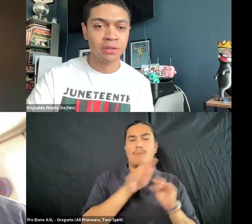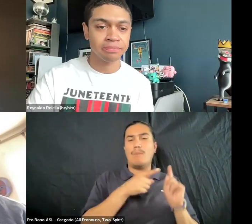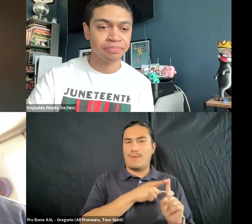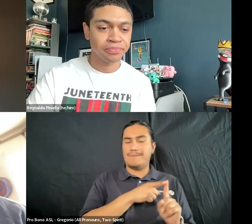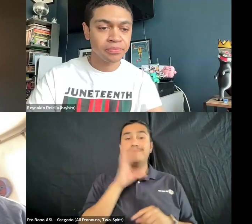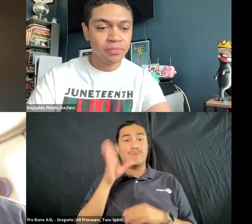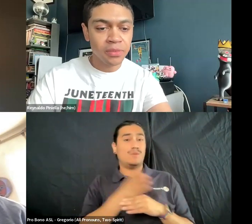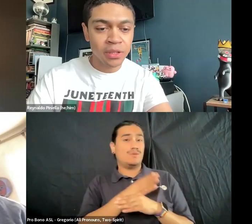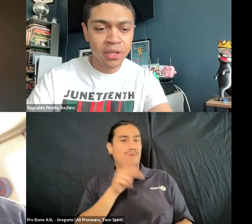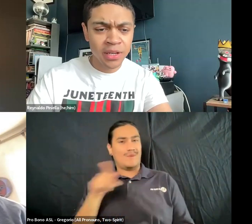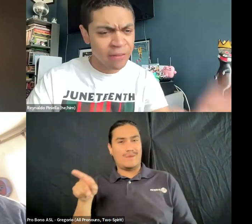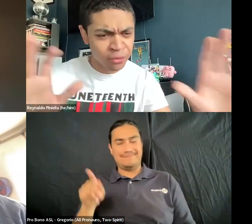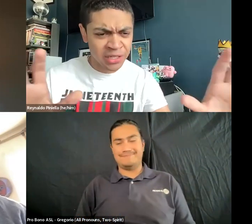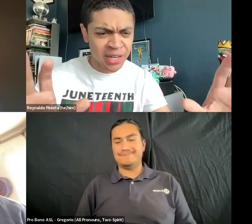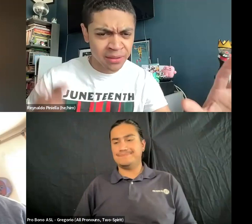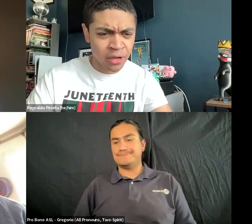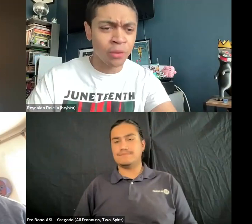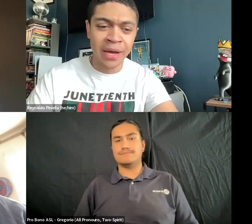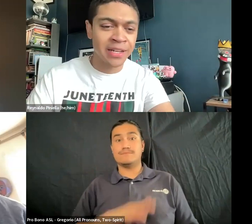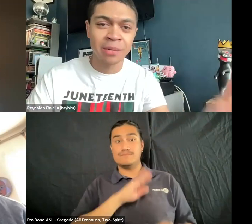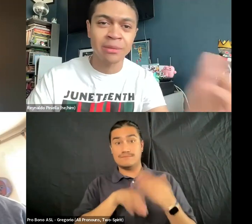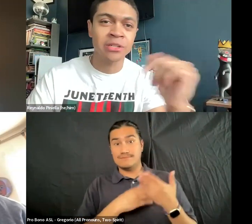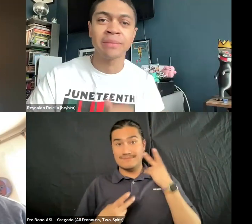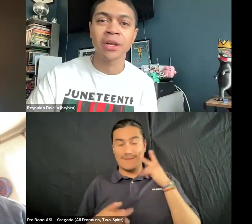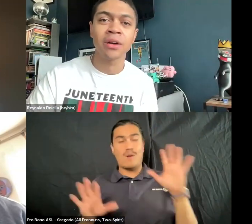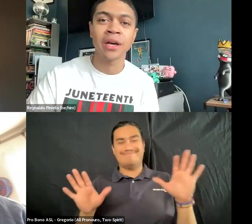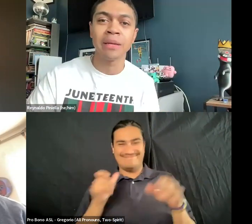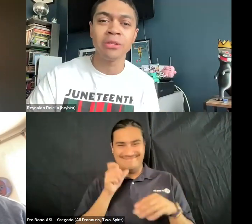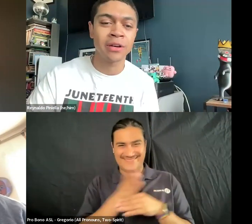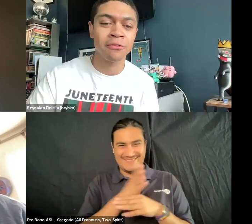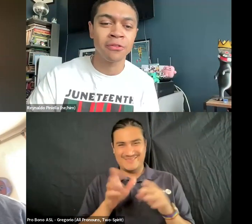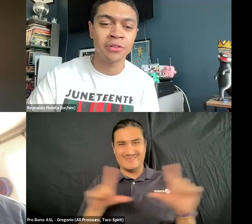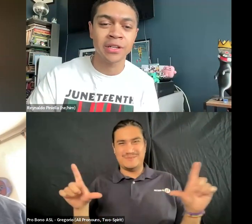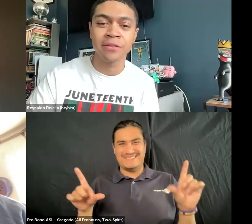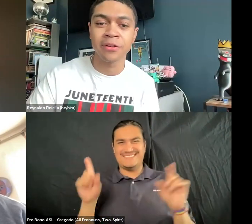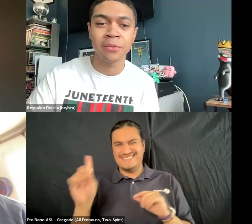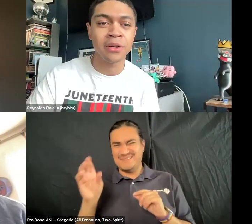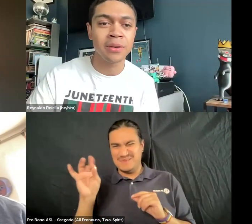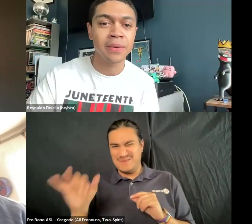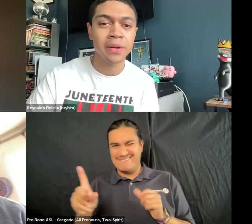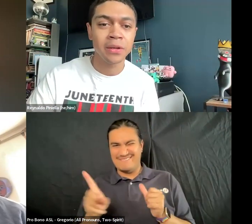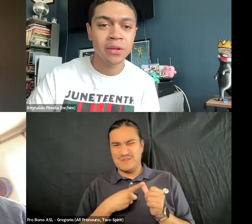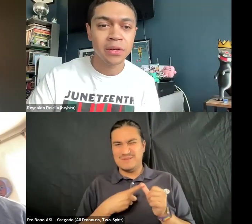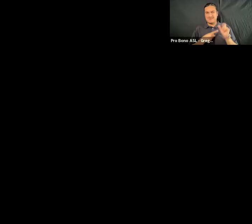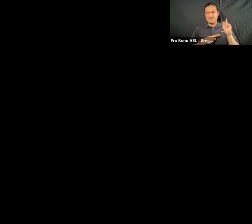PowerPoint. Can everyone see that? Oh, I did not share my screen. Okay, let me do that first,